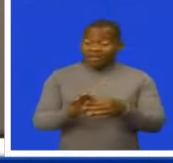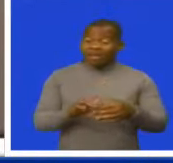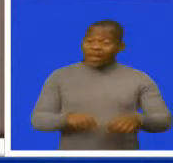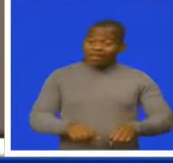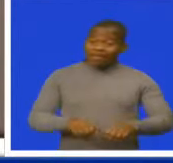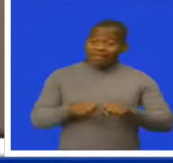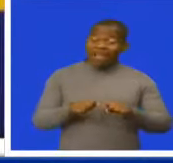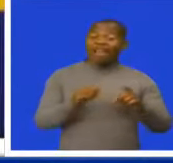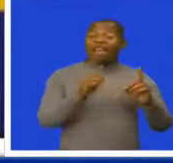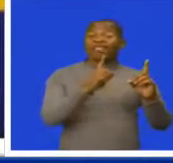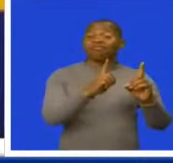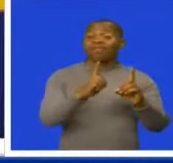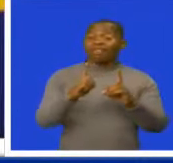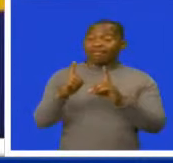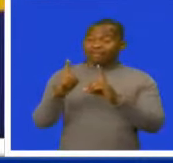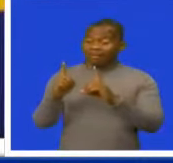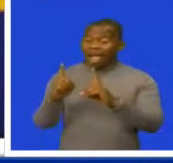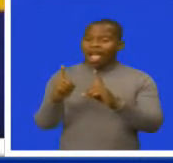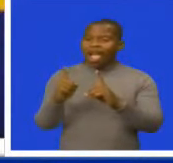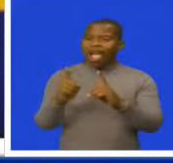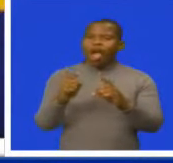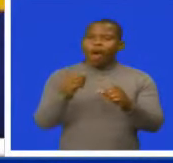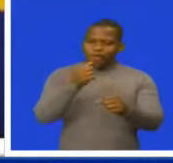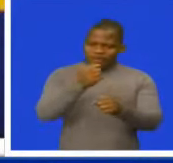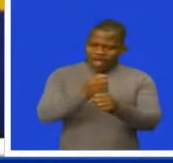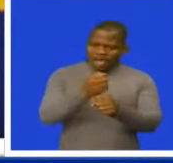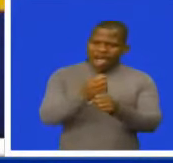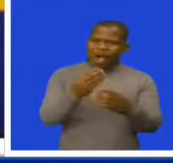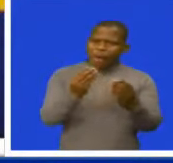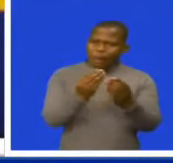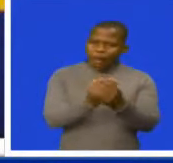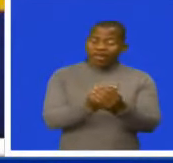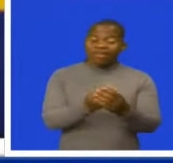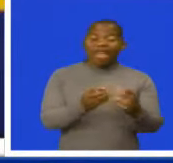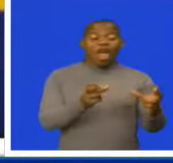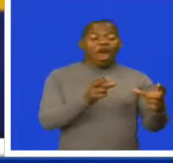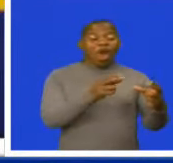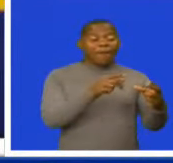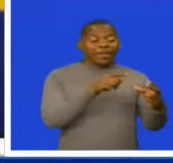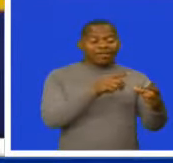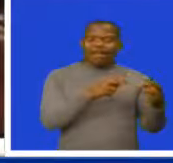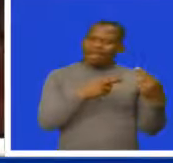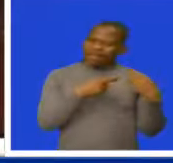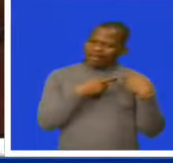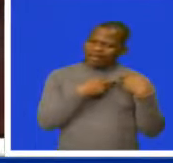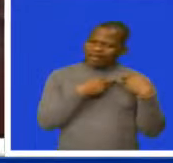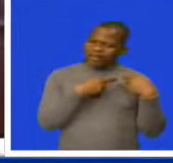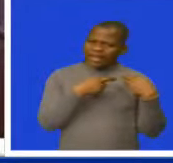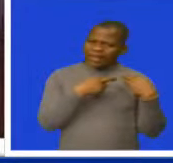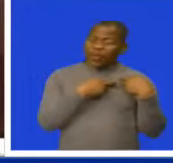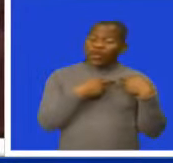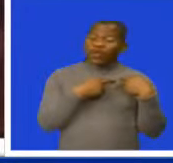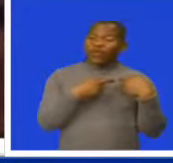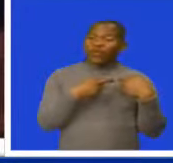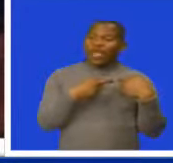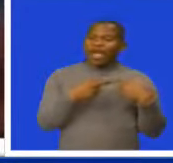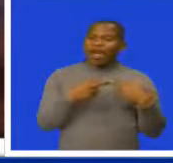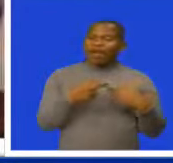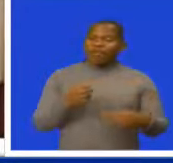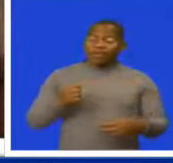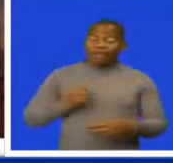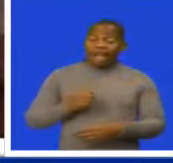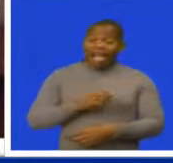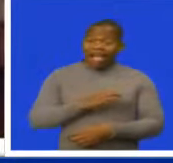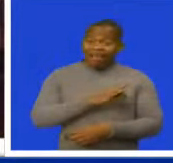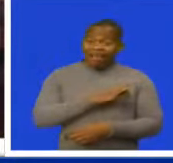Association ngekusebenzisana neli committee lelibuka tindzaba teHIV at 17 tembuso iPeshak ibe mtsibe munye nemhlaba ekukhubheni